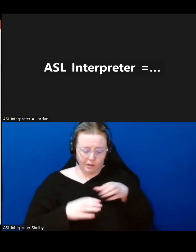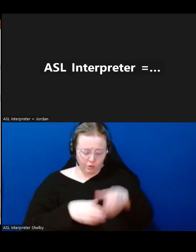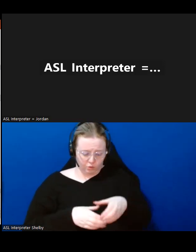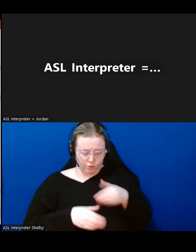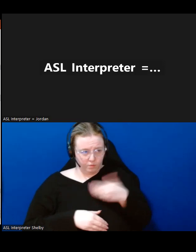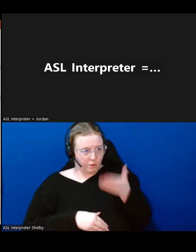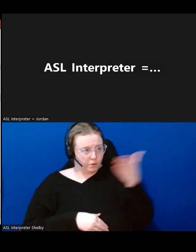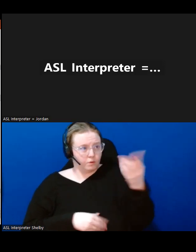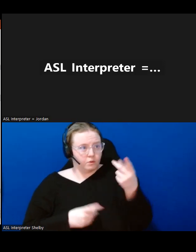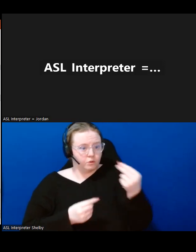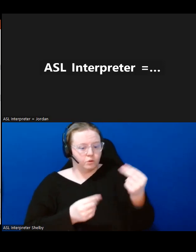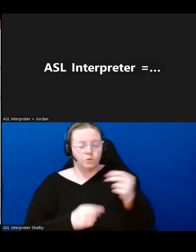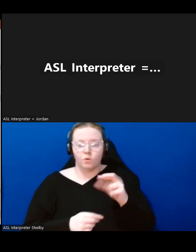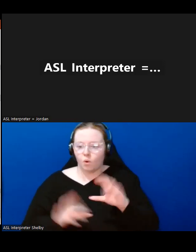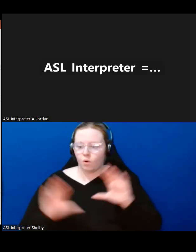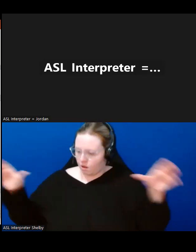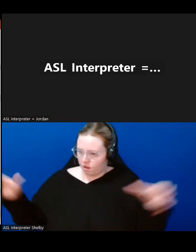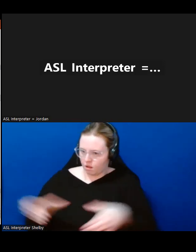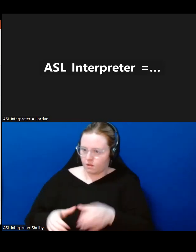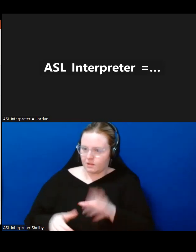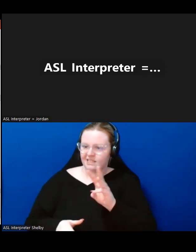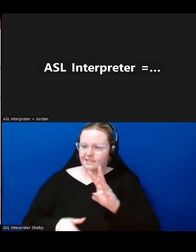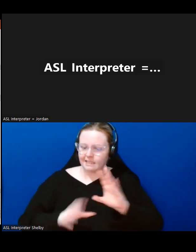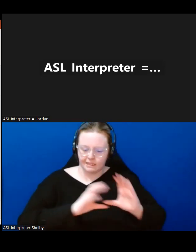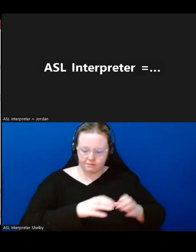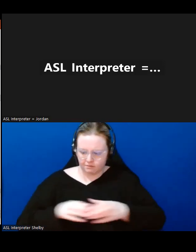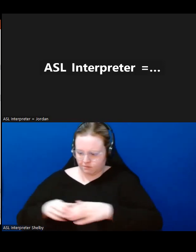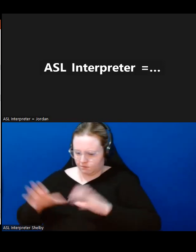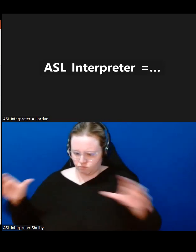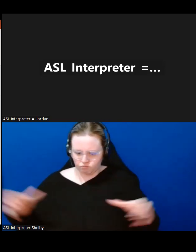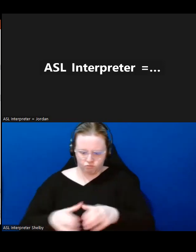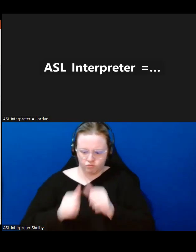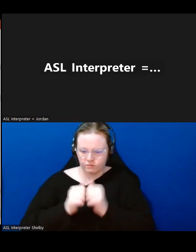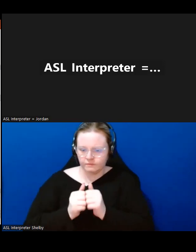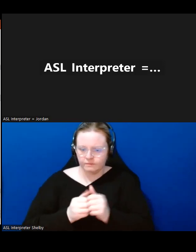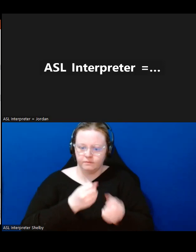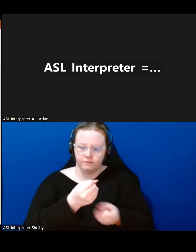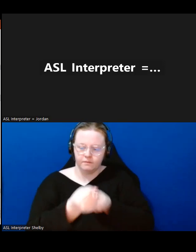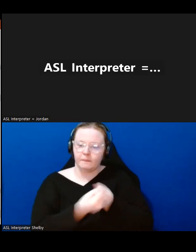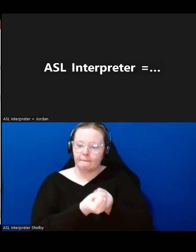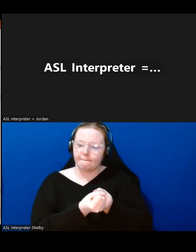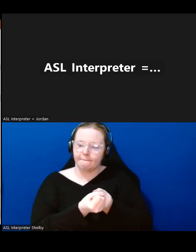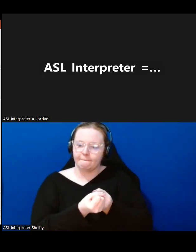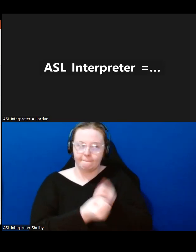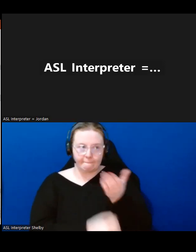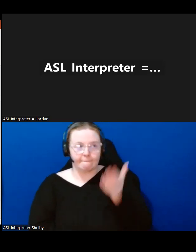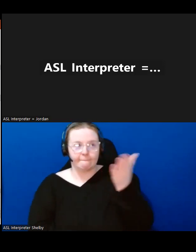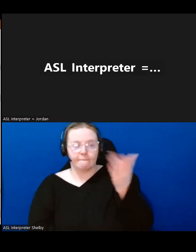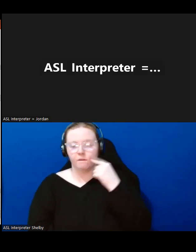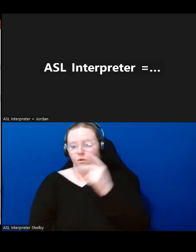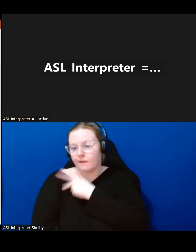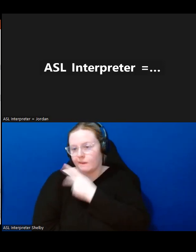together collectively as our 6 coalitions with the support of our provincial government